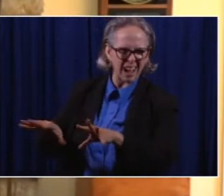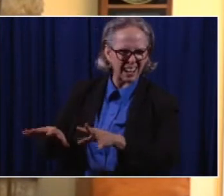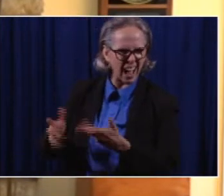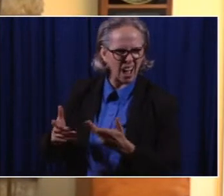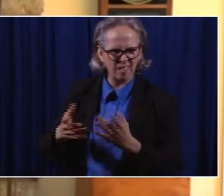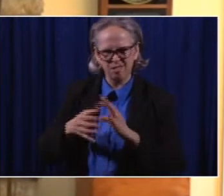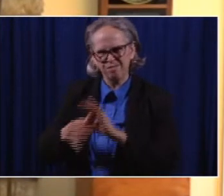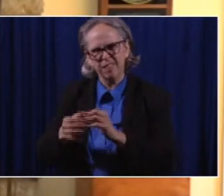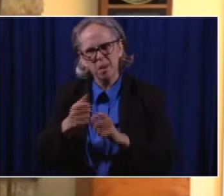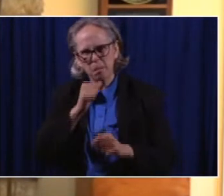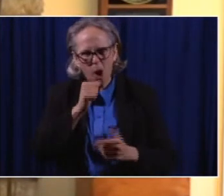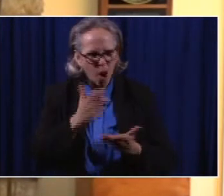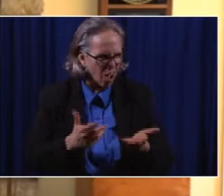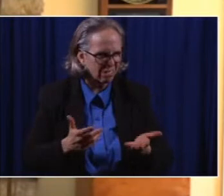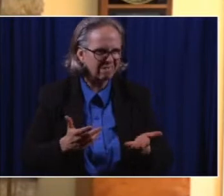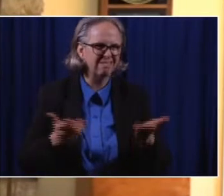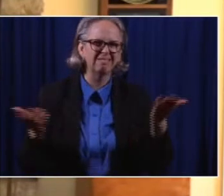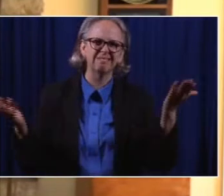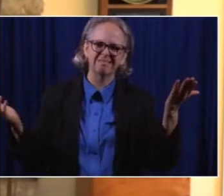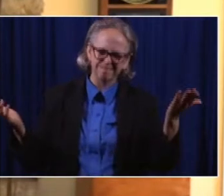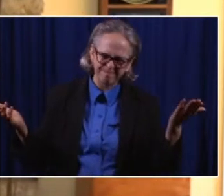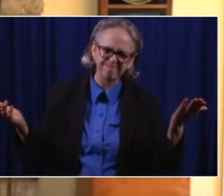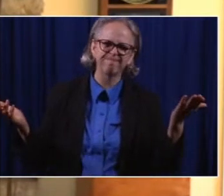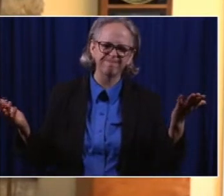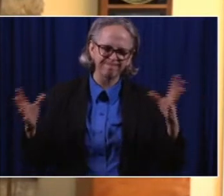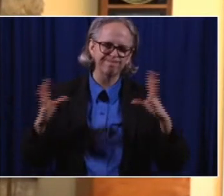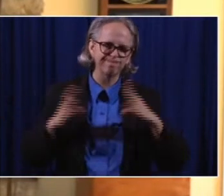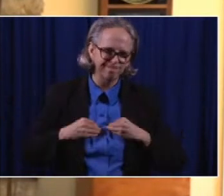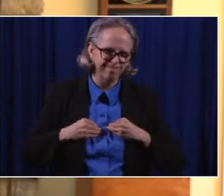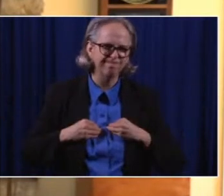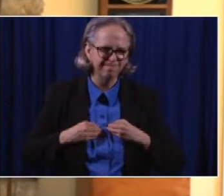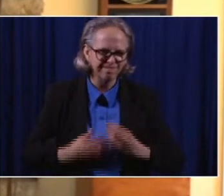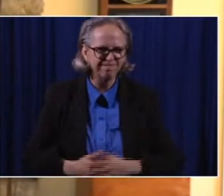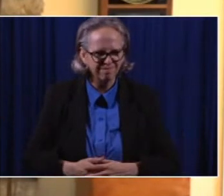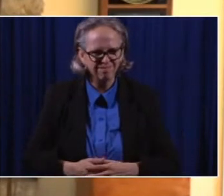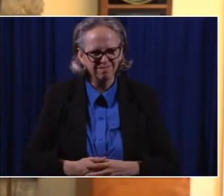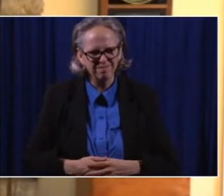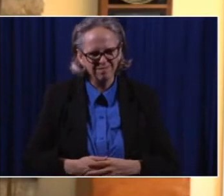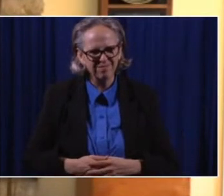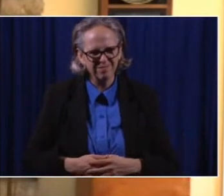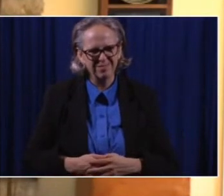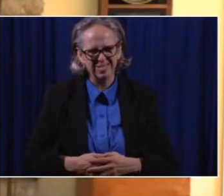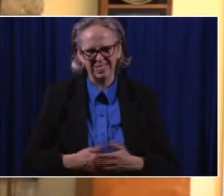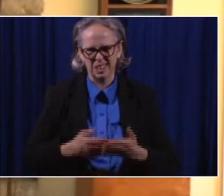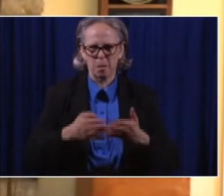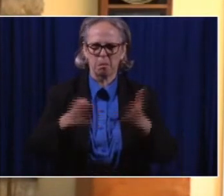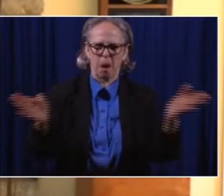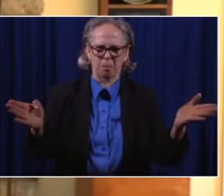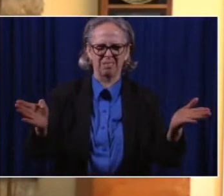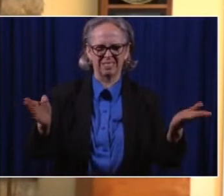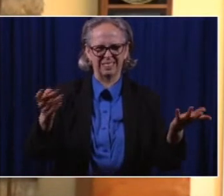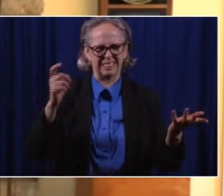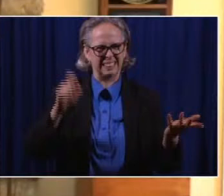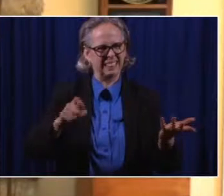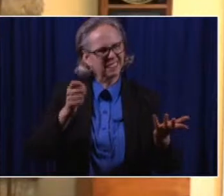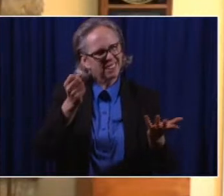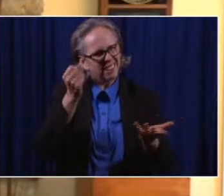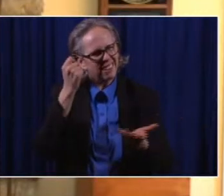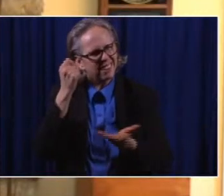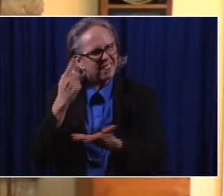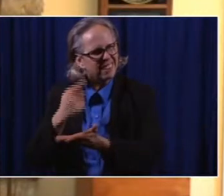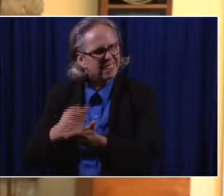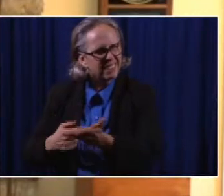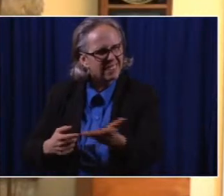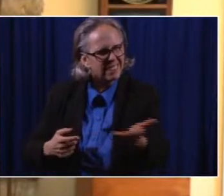I think what you need to understand, the public needs to understand, is that it is so widespread today that many